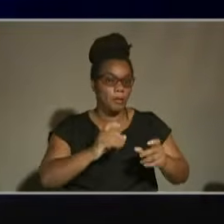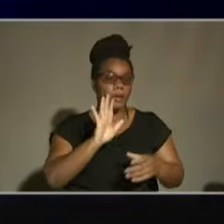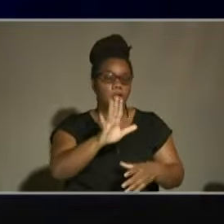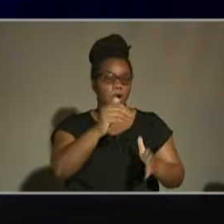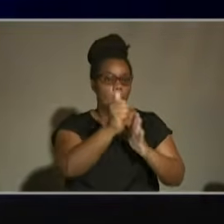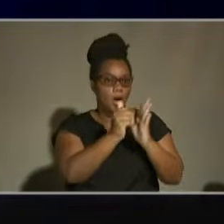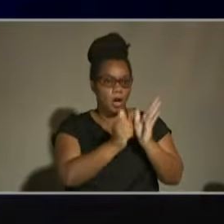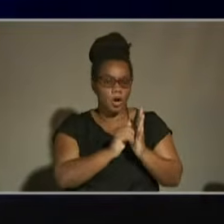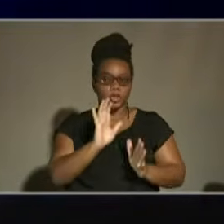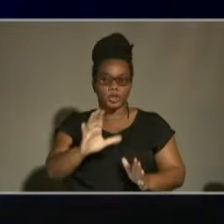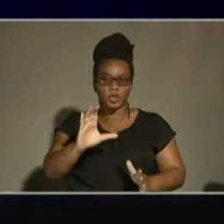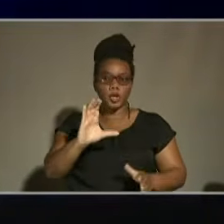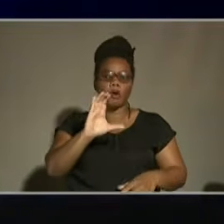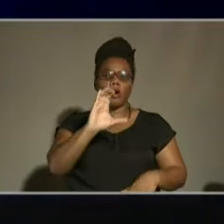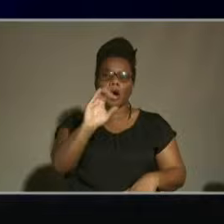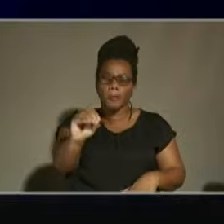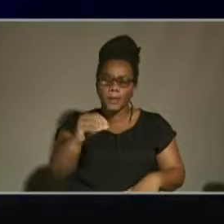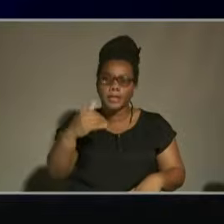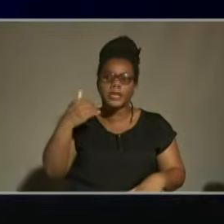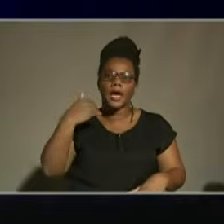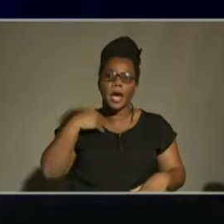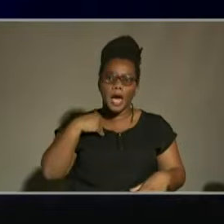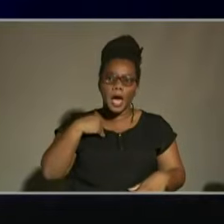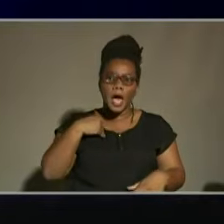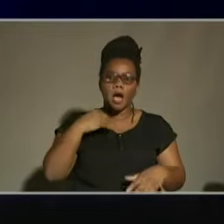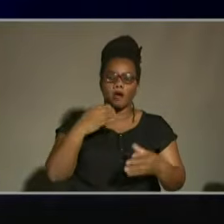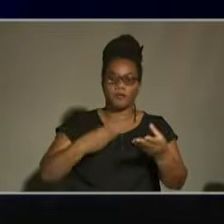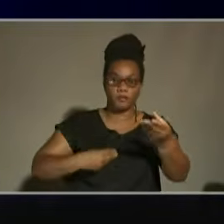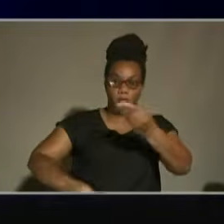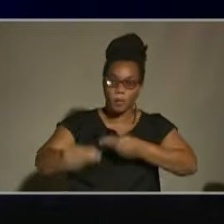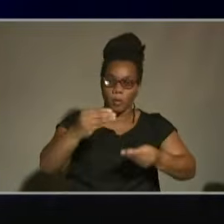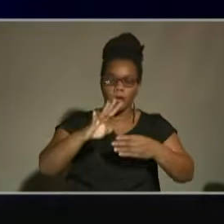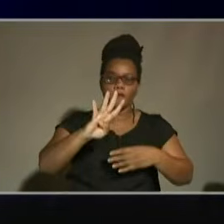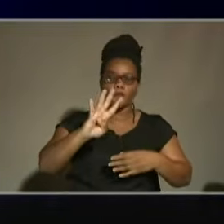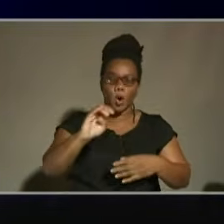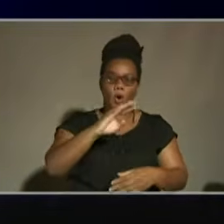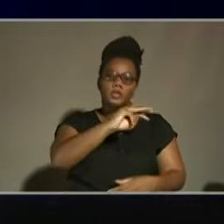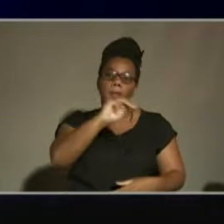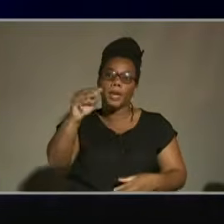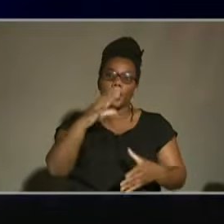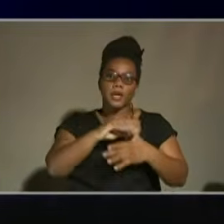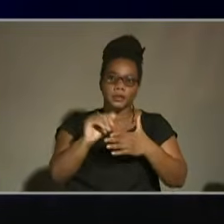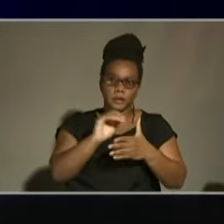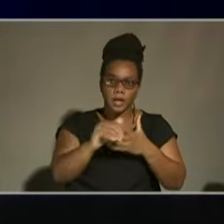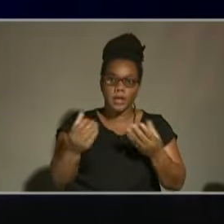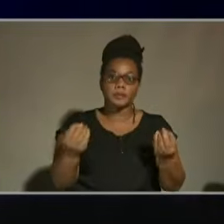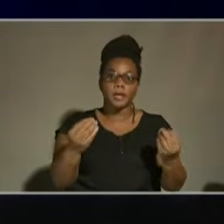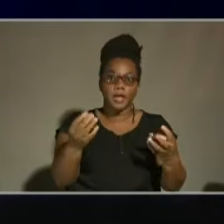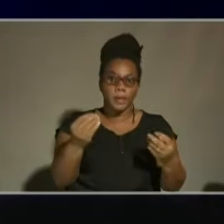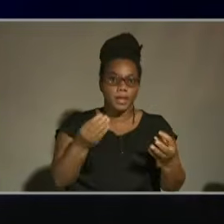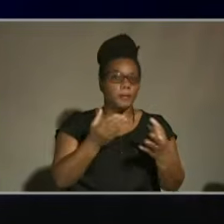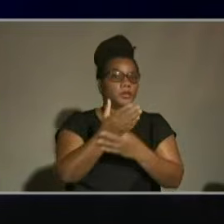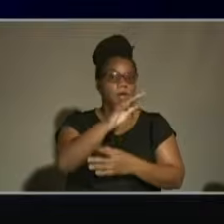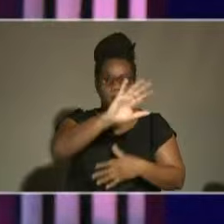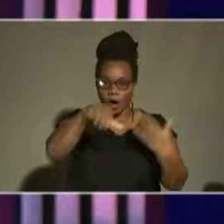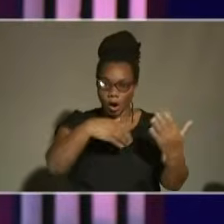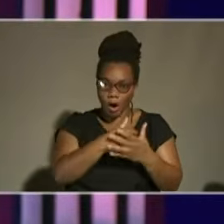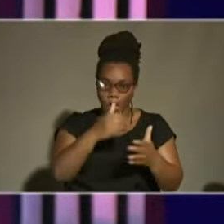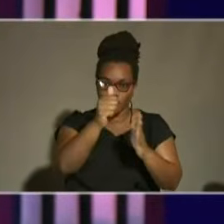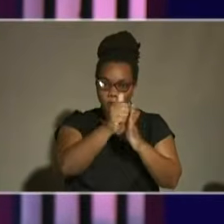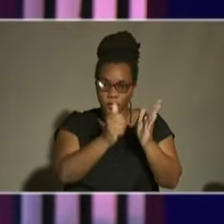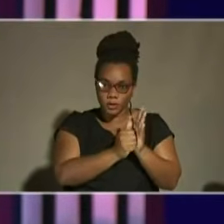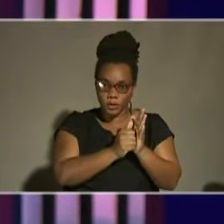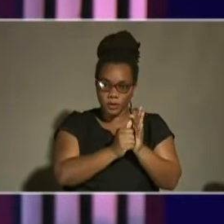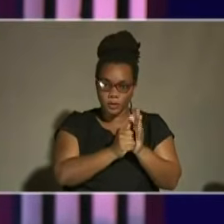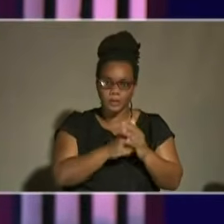companies had transactions of over $400 million, several thousand transactions between them, and that Positive Jamaica